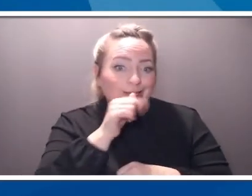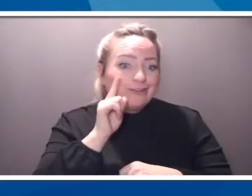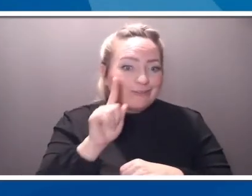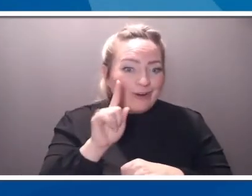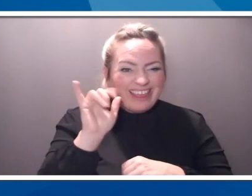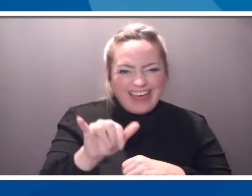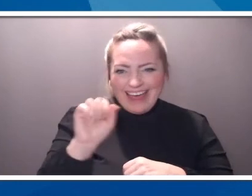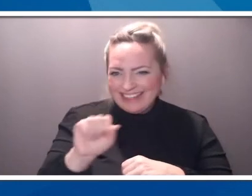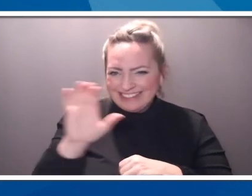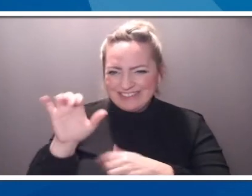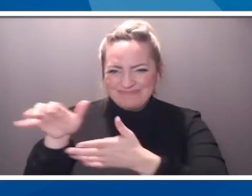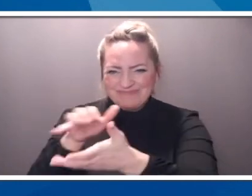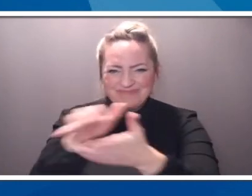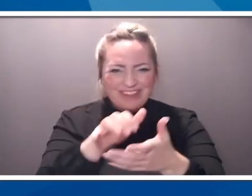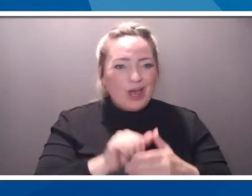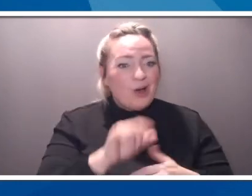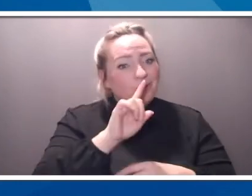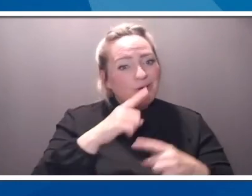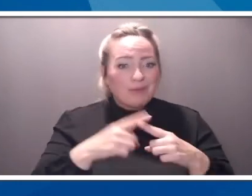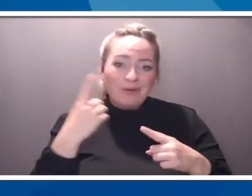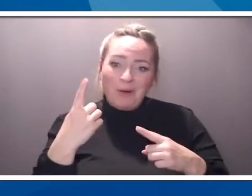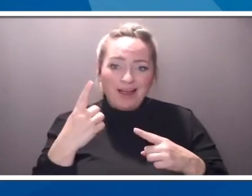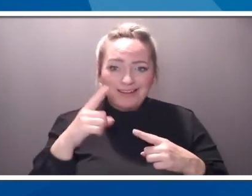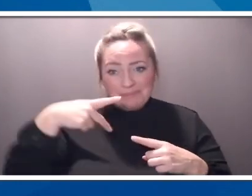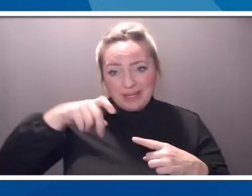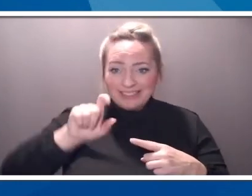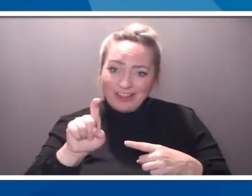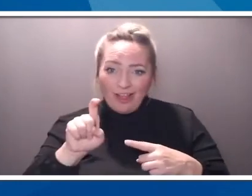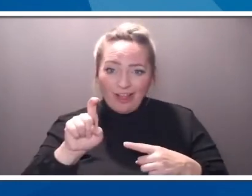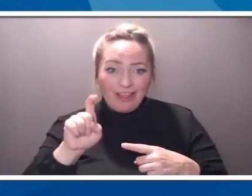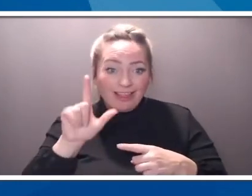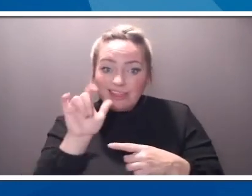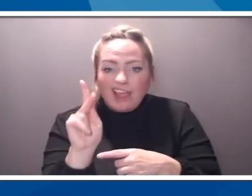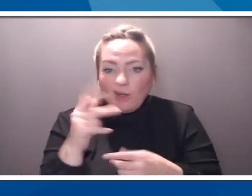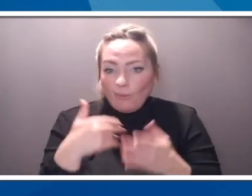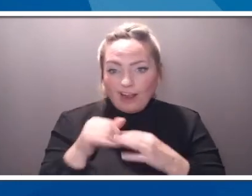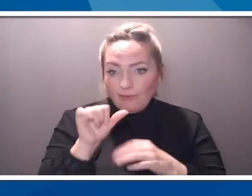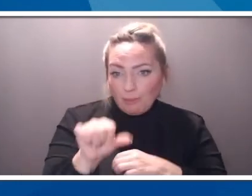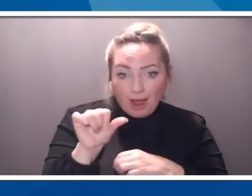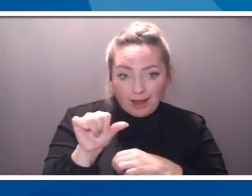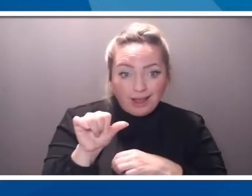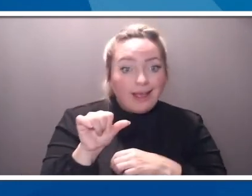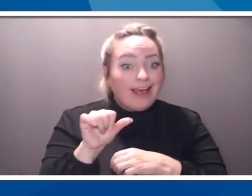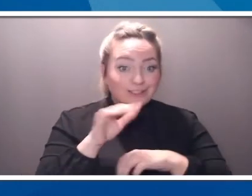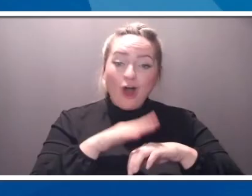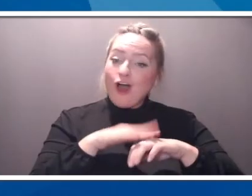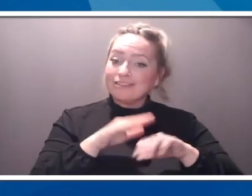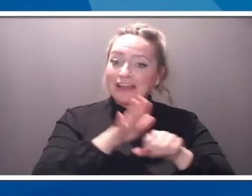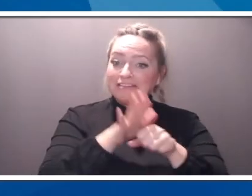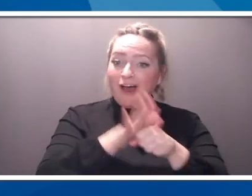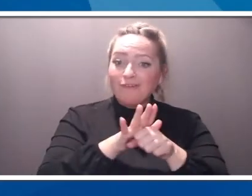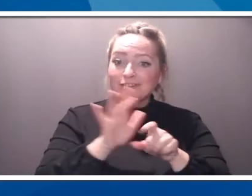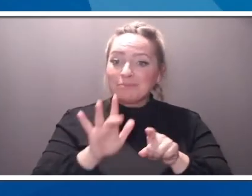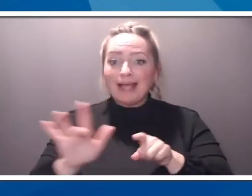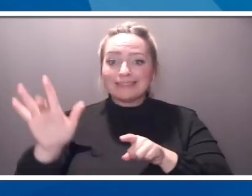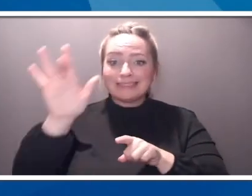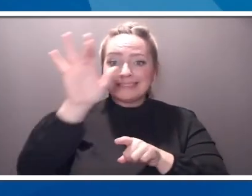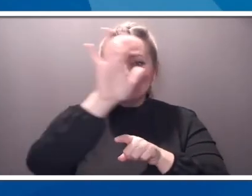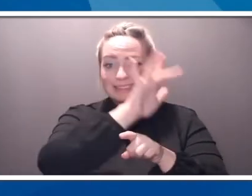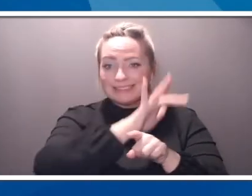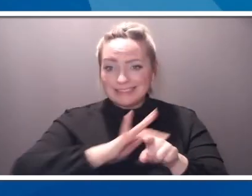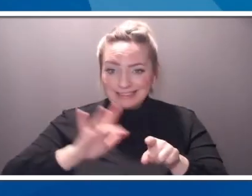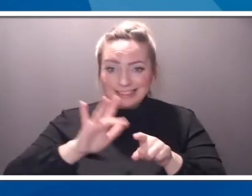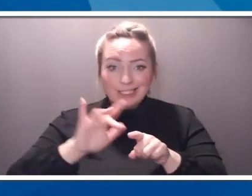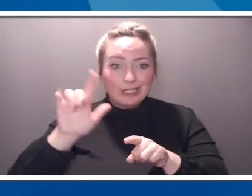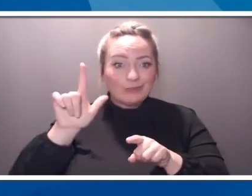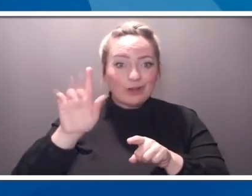So the dirty secret of that SC is you could have a 1x1 pixel link or whatever it is button. As long as you give it